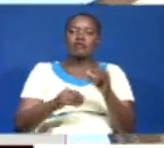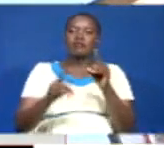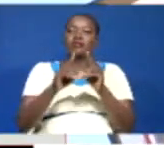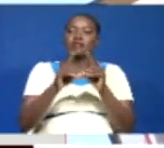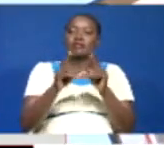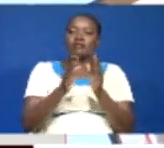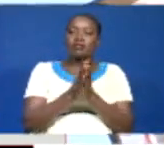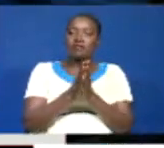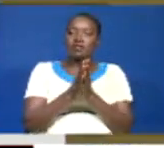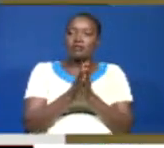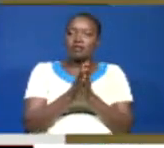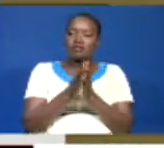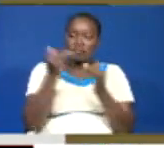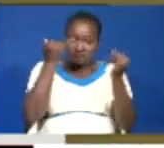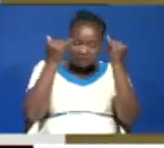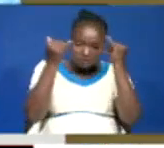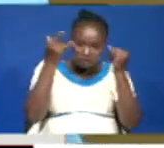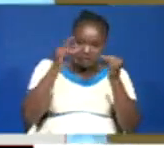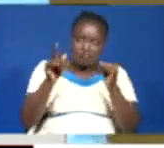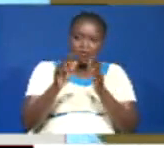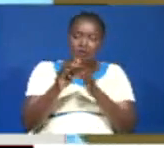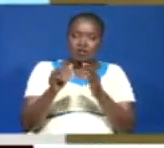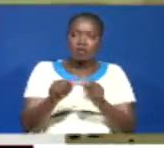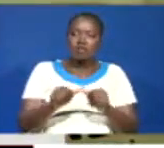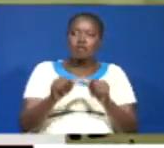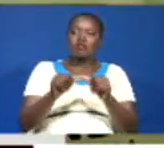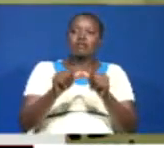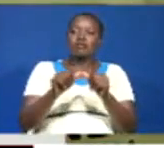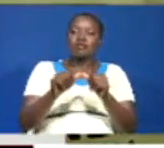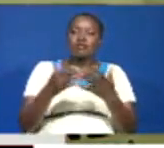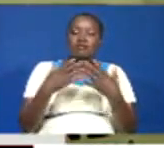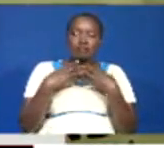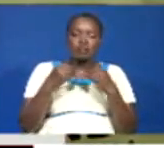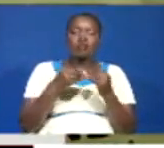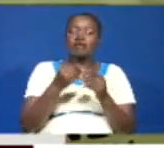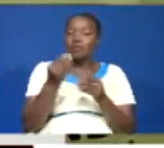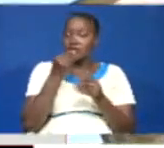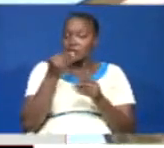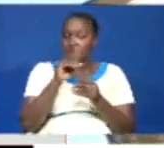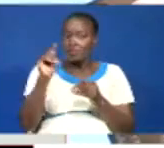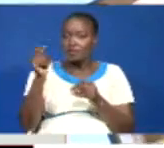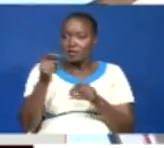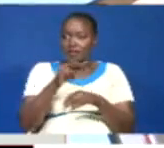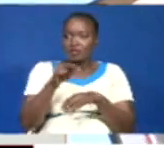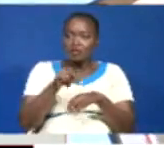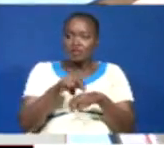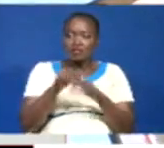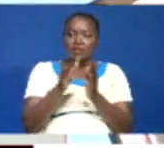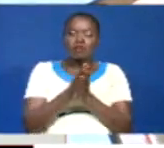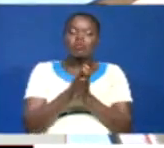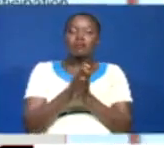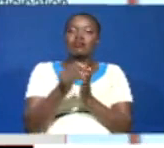conviviality and innovation for a sustainable and healthy diet held at the Kenya Nutritionist and